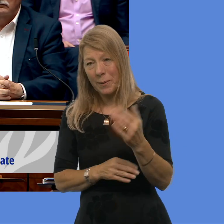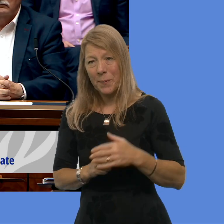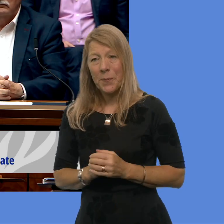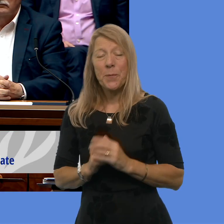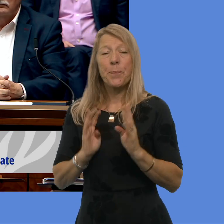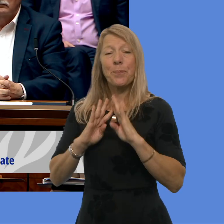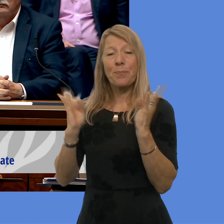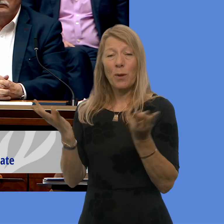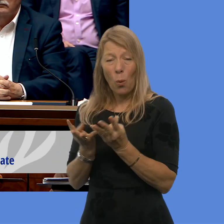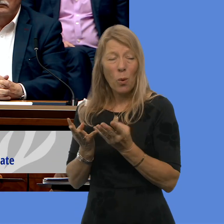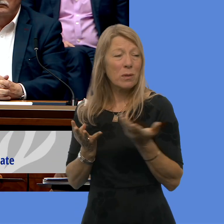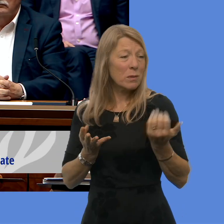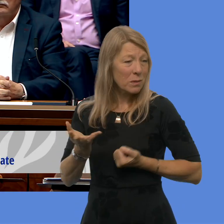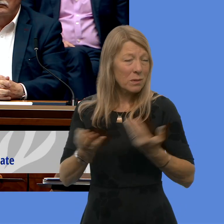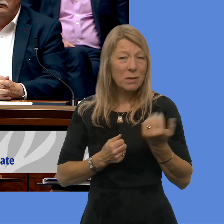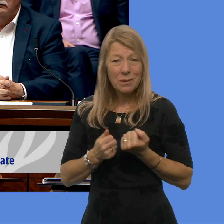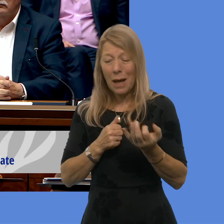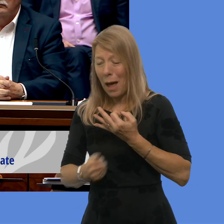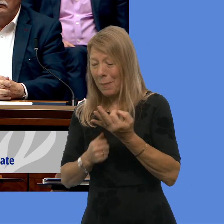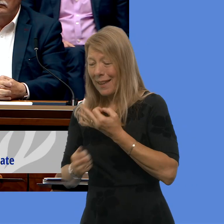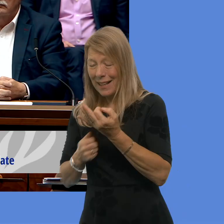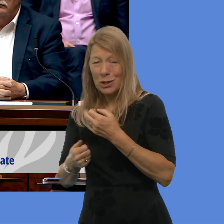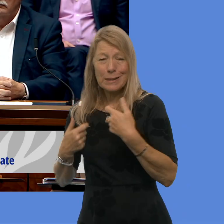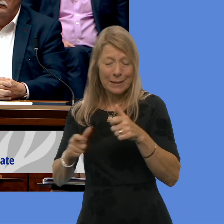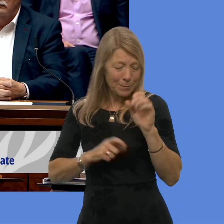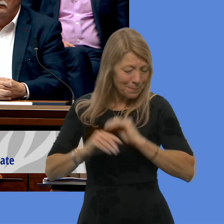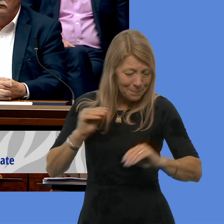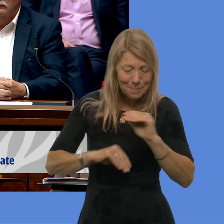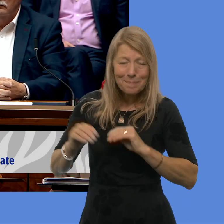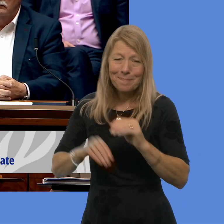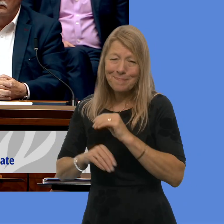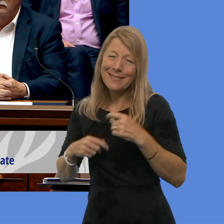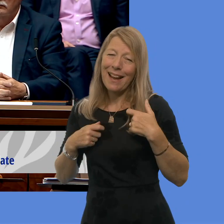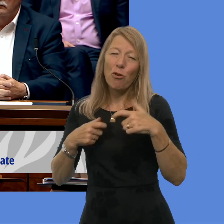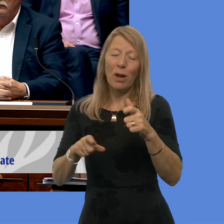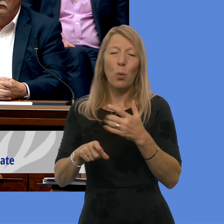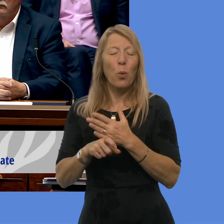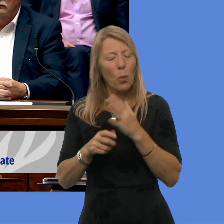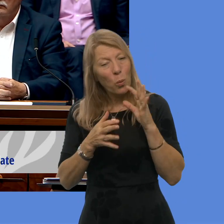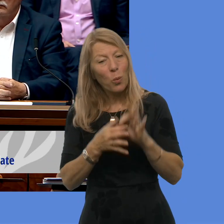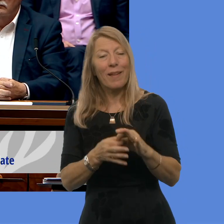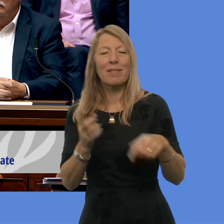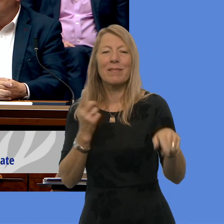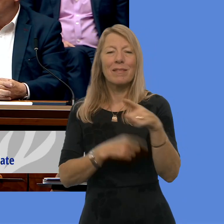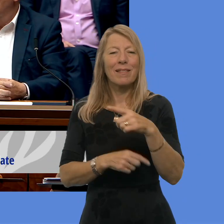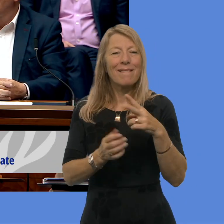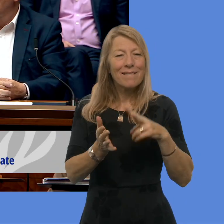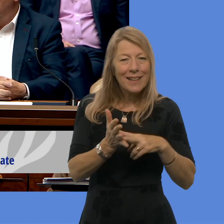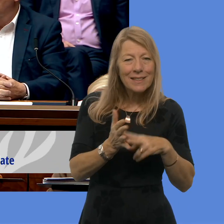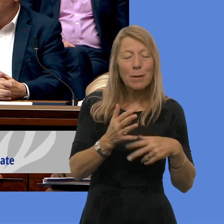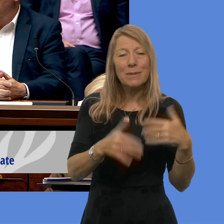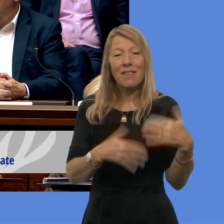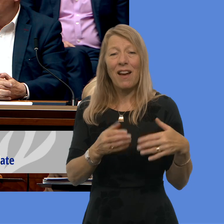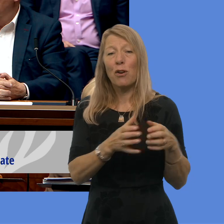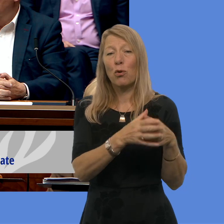as efficiently as possible and continues to work closely with victims and survivors groups to make sure that any issues are flagged and